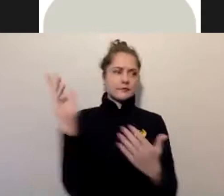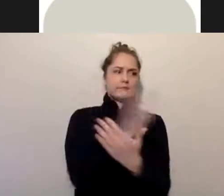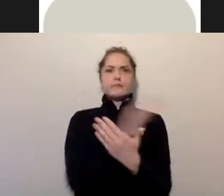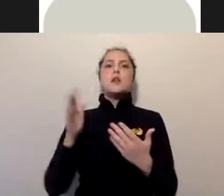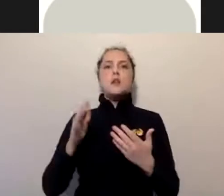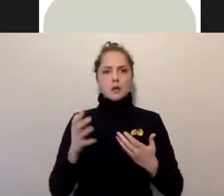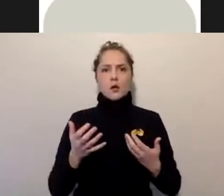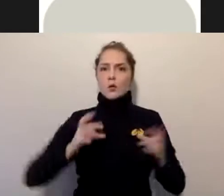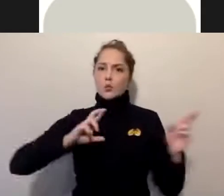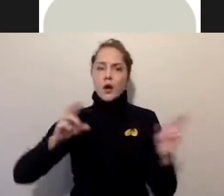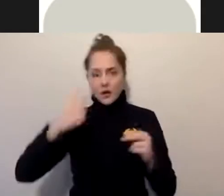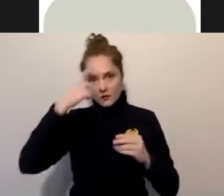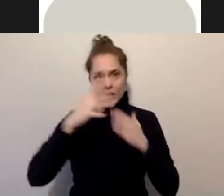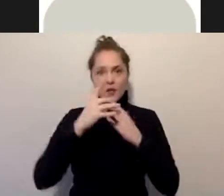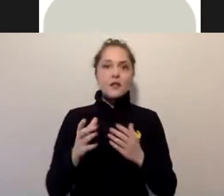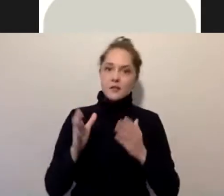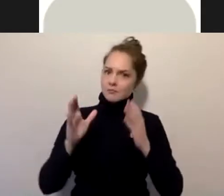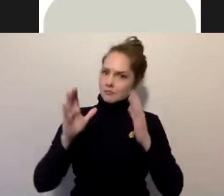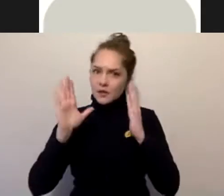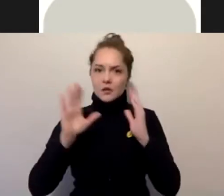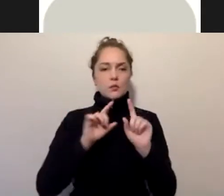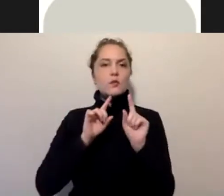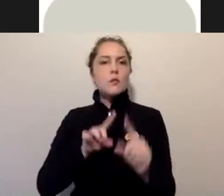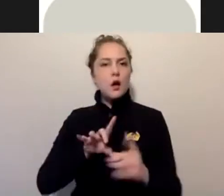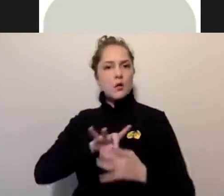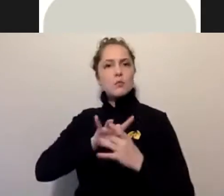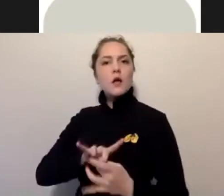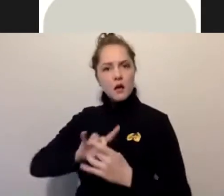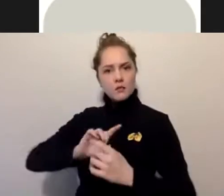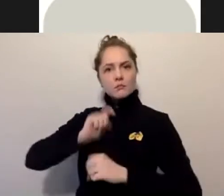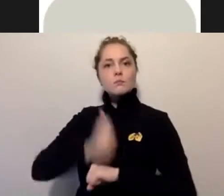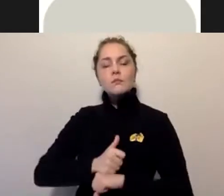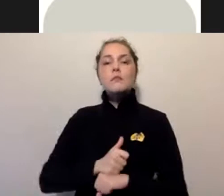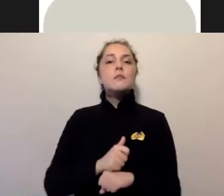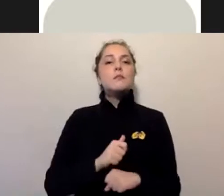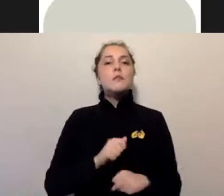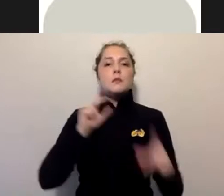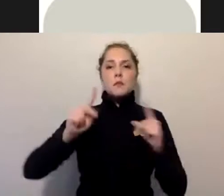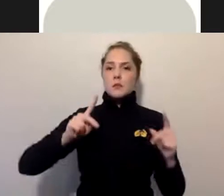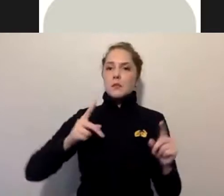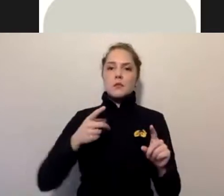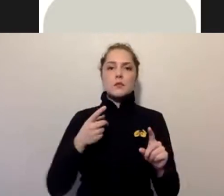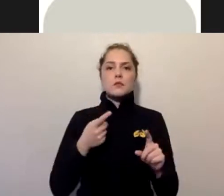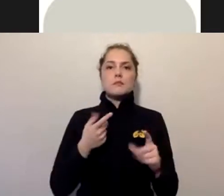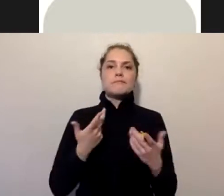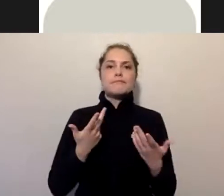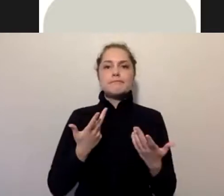leaders who listen to them, who respond to them, who build relationships with them. Folks across